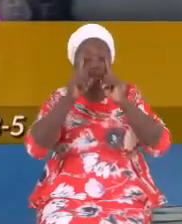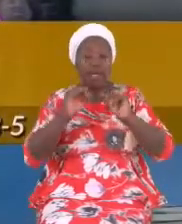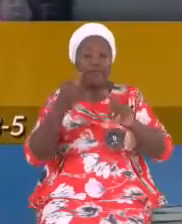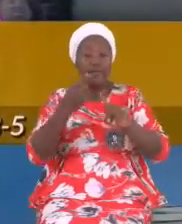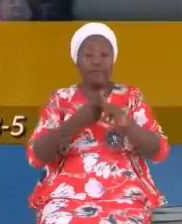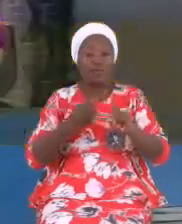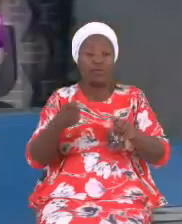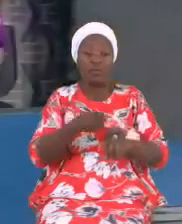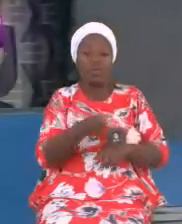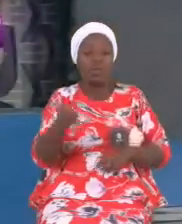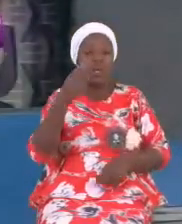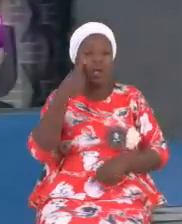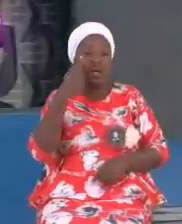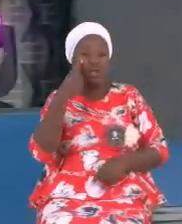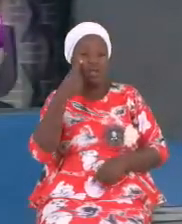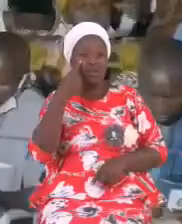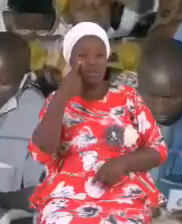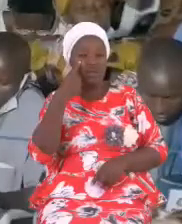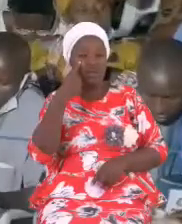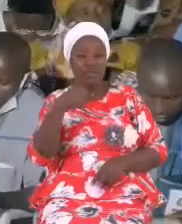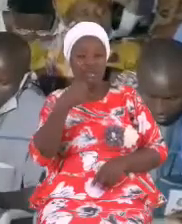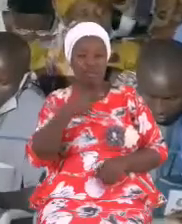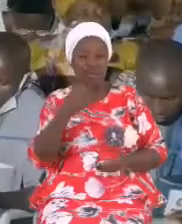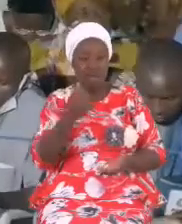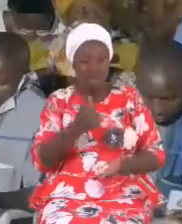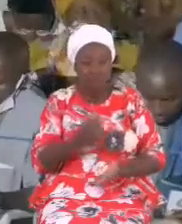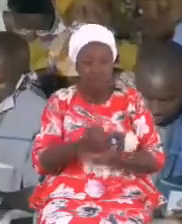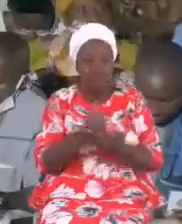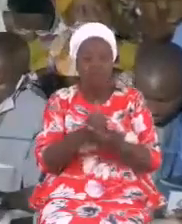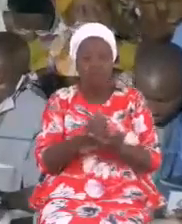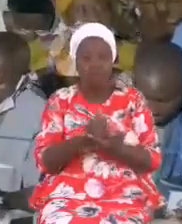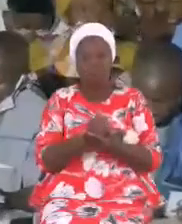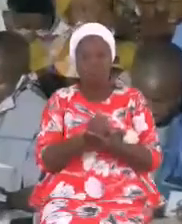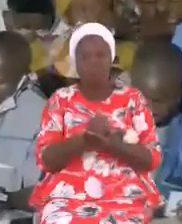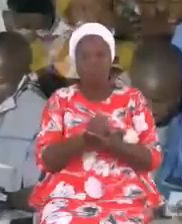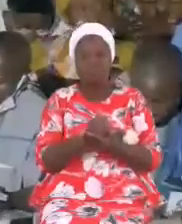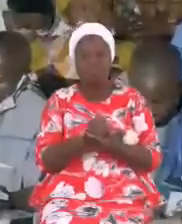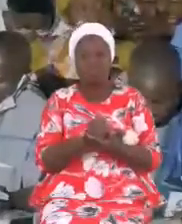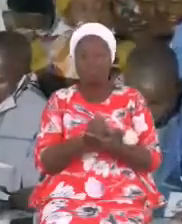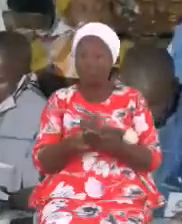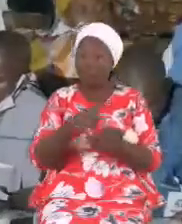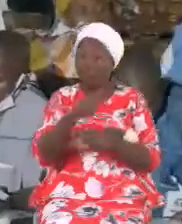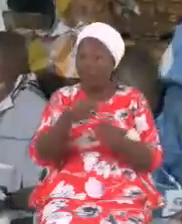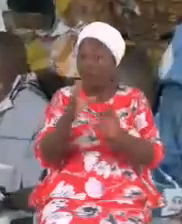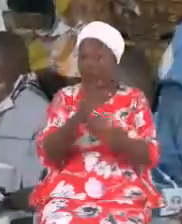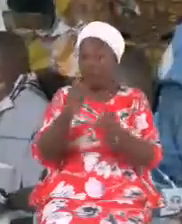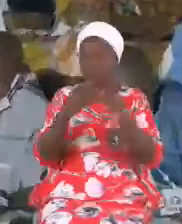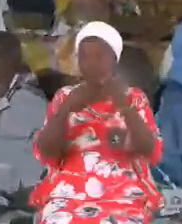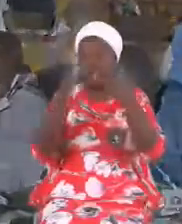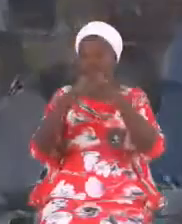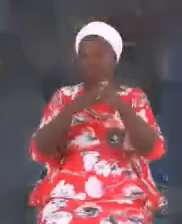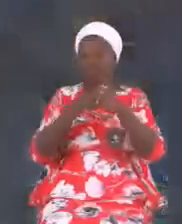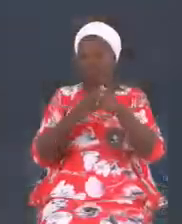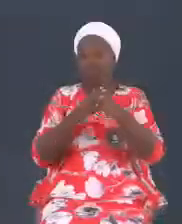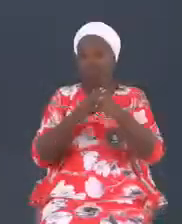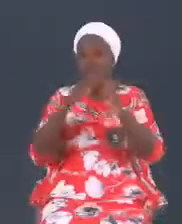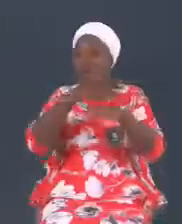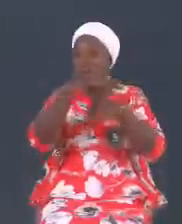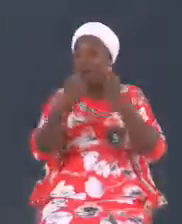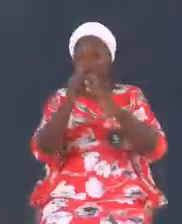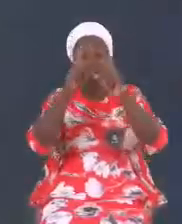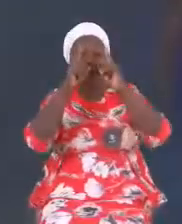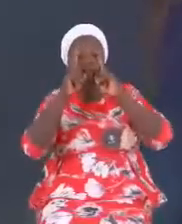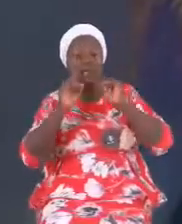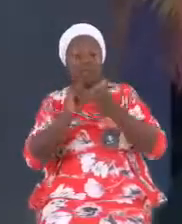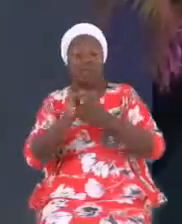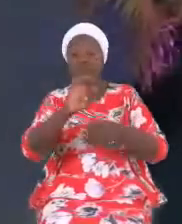eyes. Somebody say good amen. When you get to heaven, all the tears you